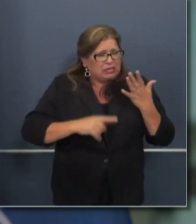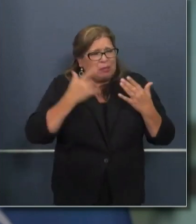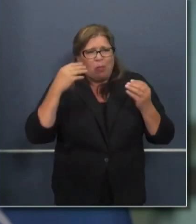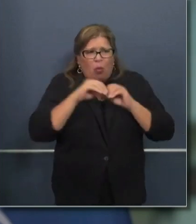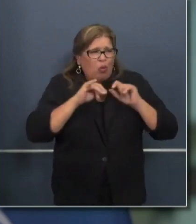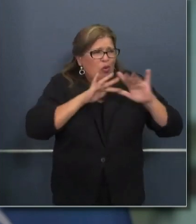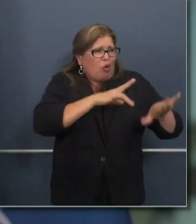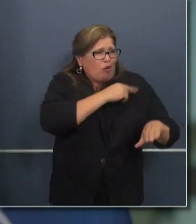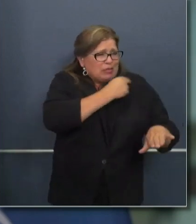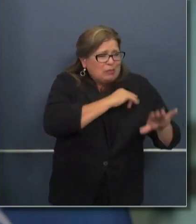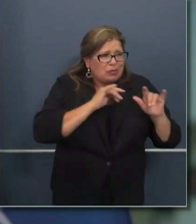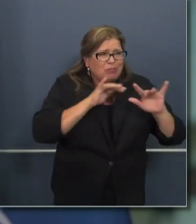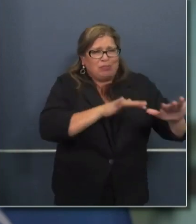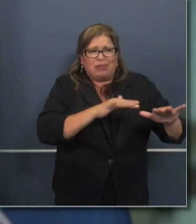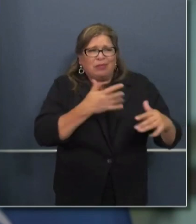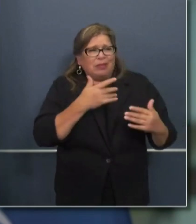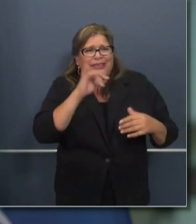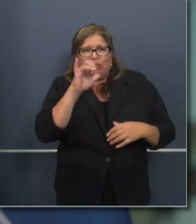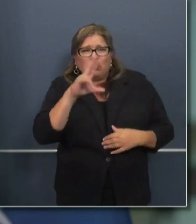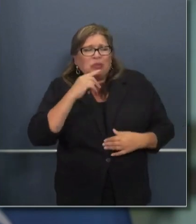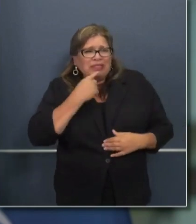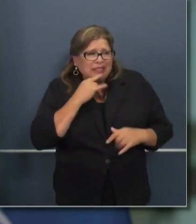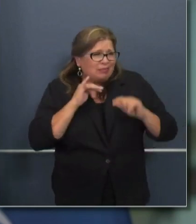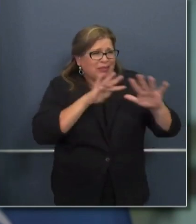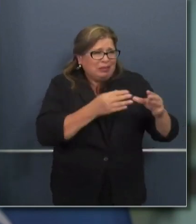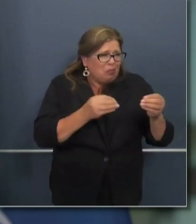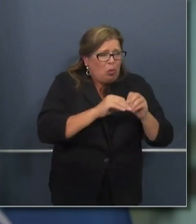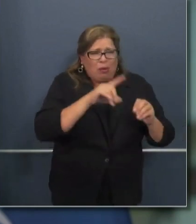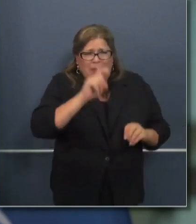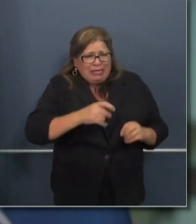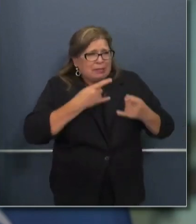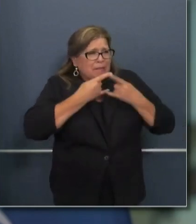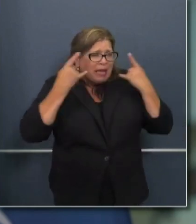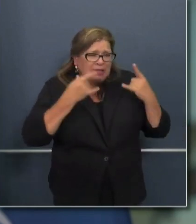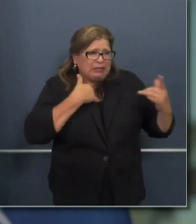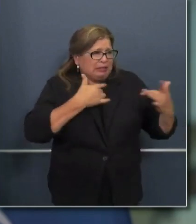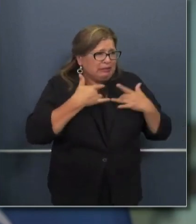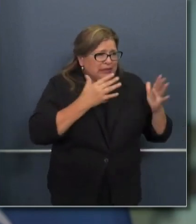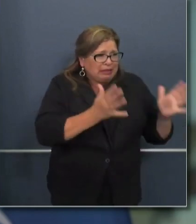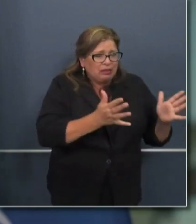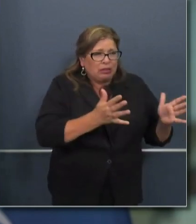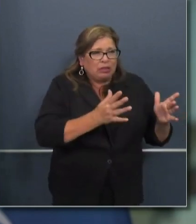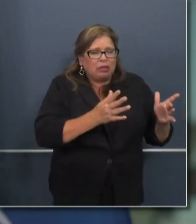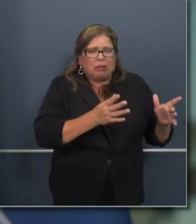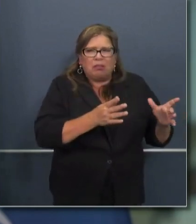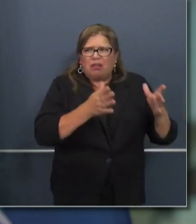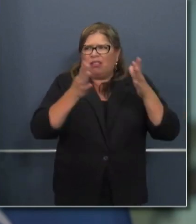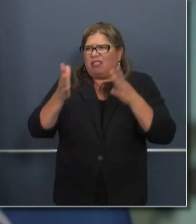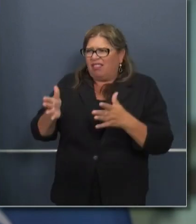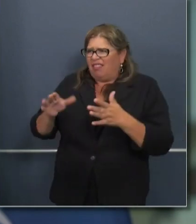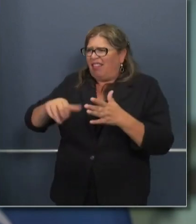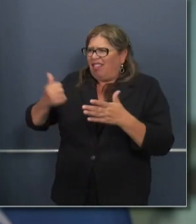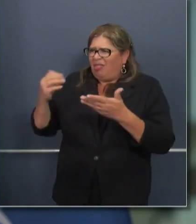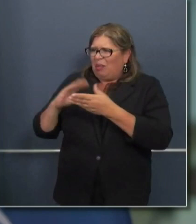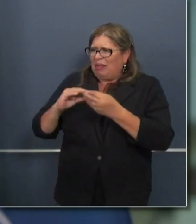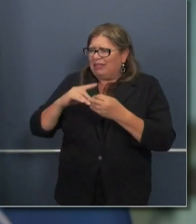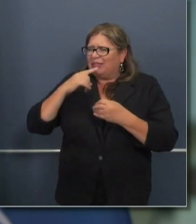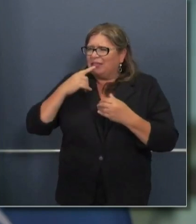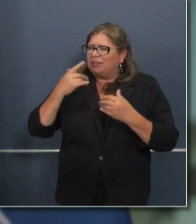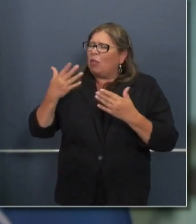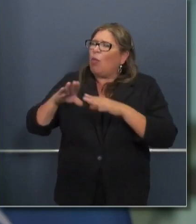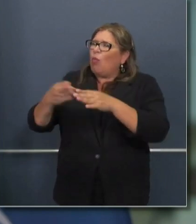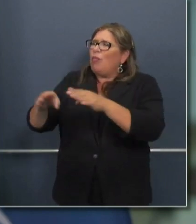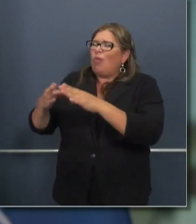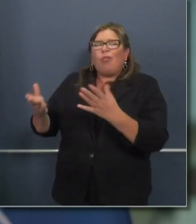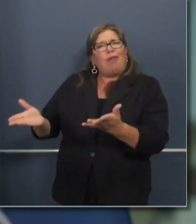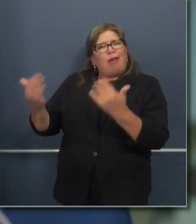more things reopening, and they are told, get a haircut, go to a restaurant. And some even notice it